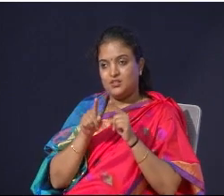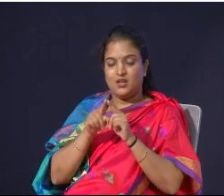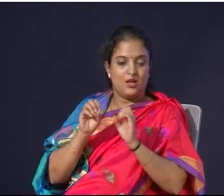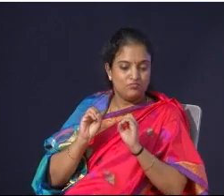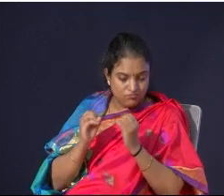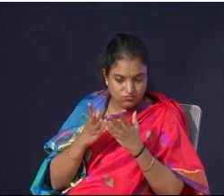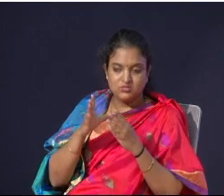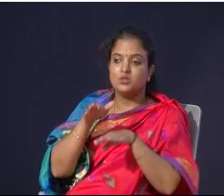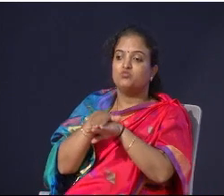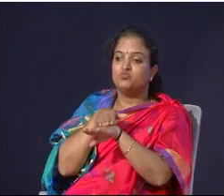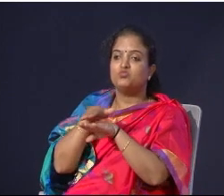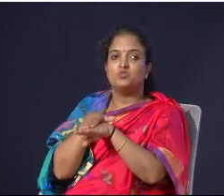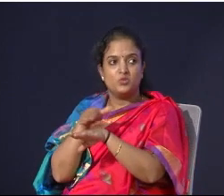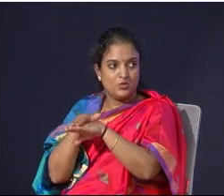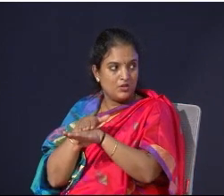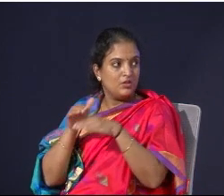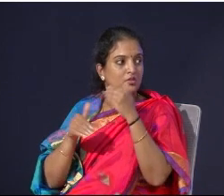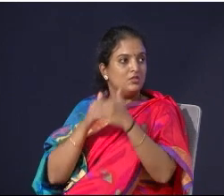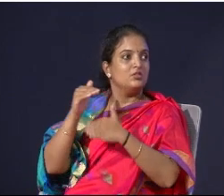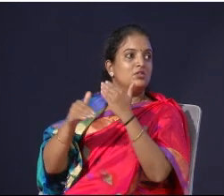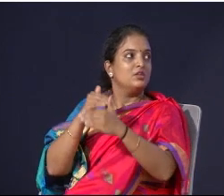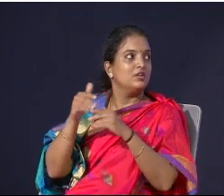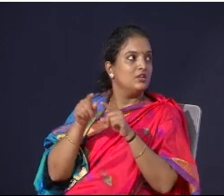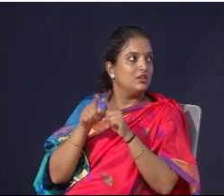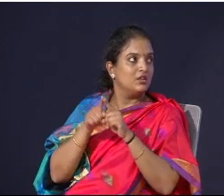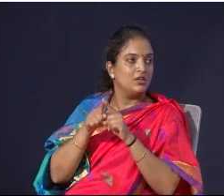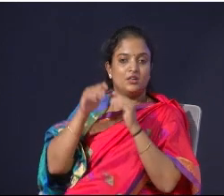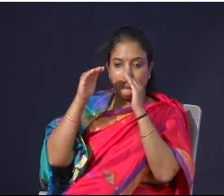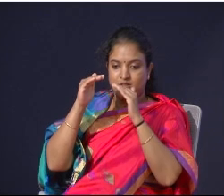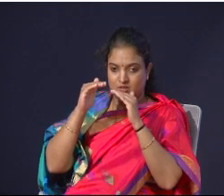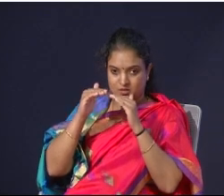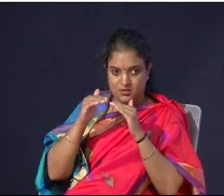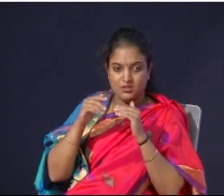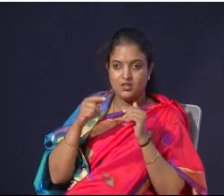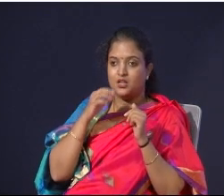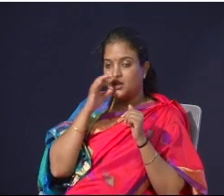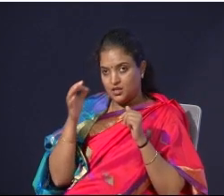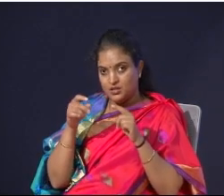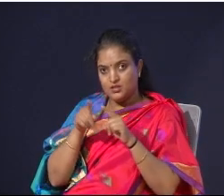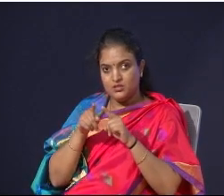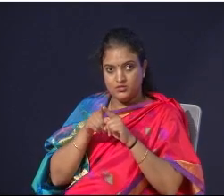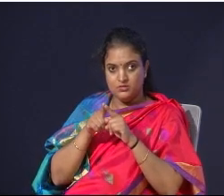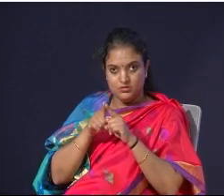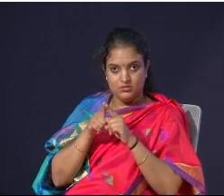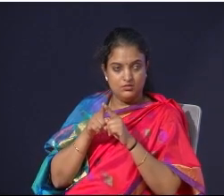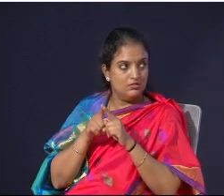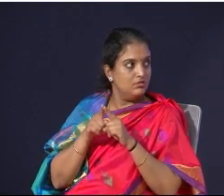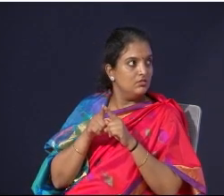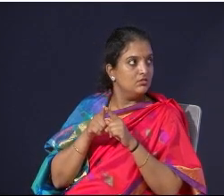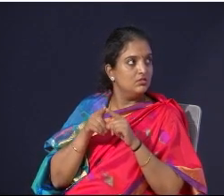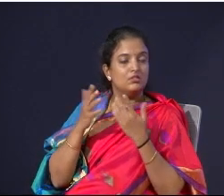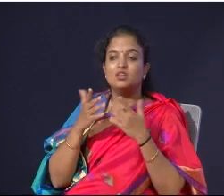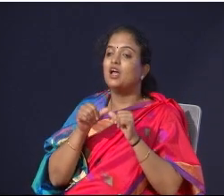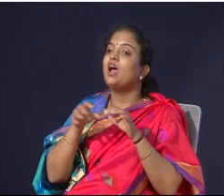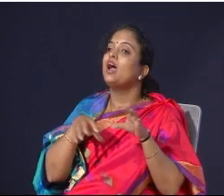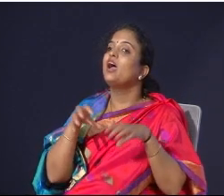program first. Okay, and slowly when his hyperactivity reduced, we asked the occupational therapist what are the